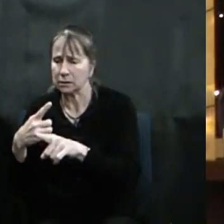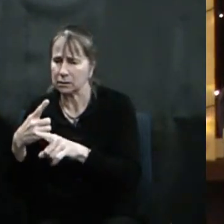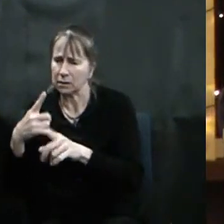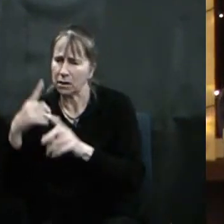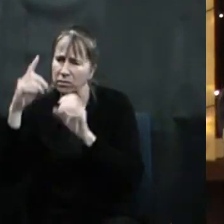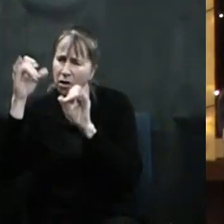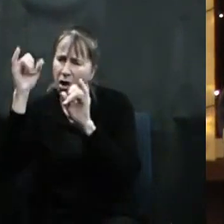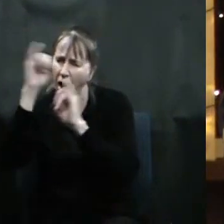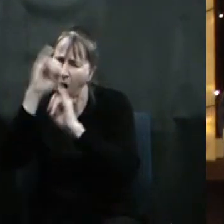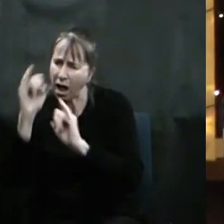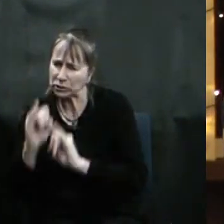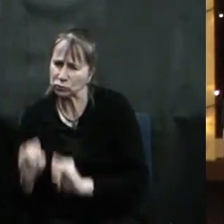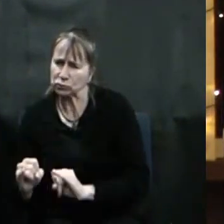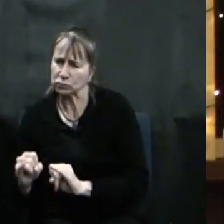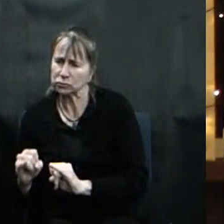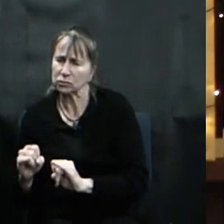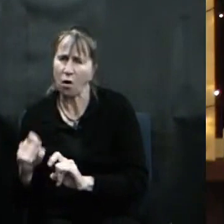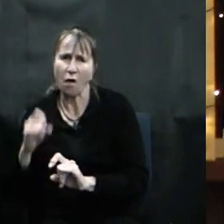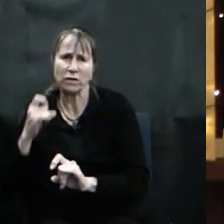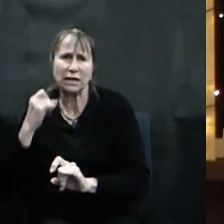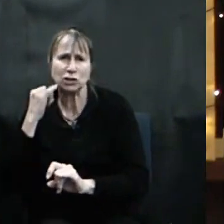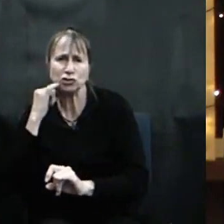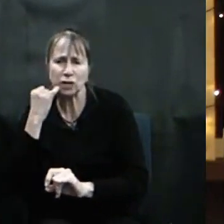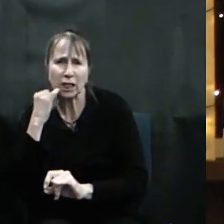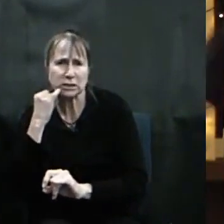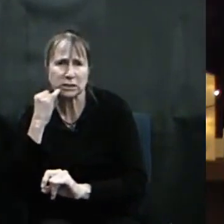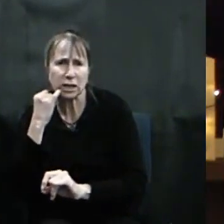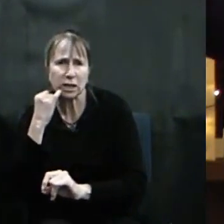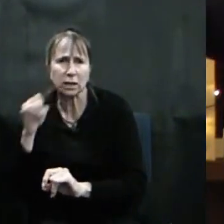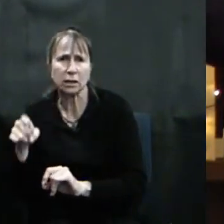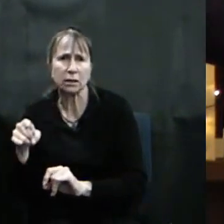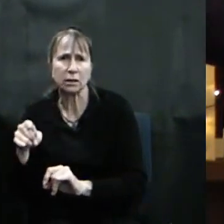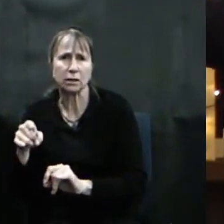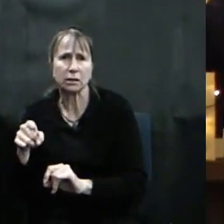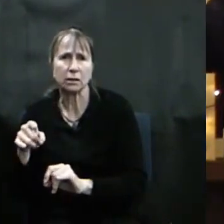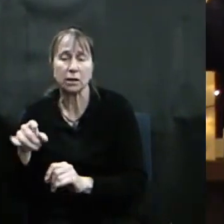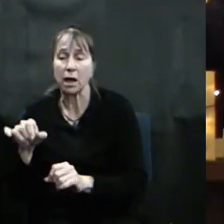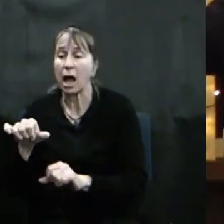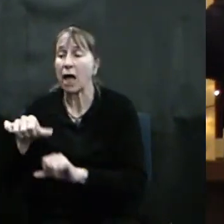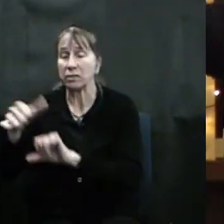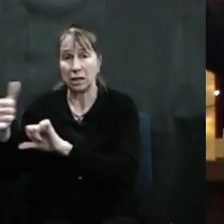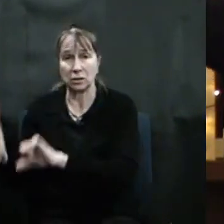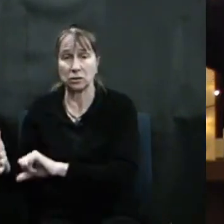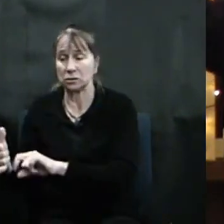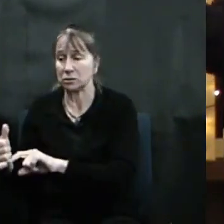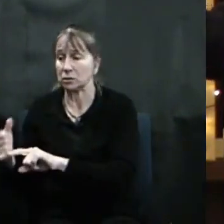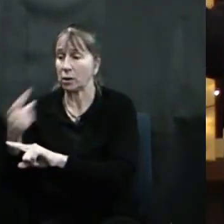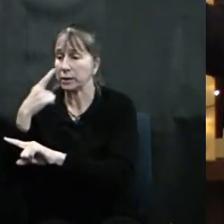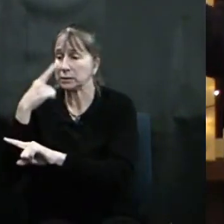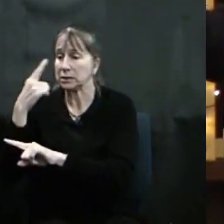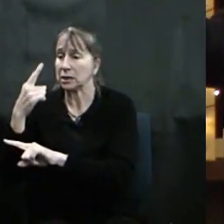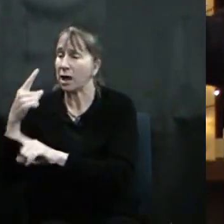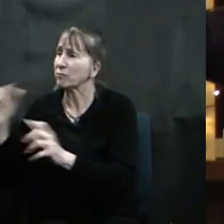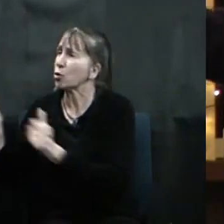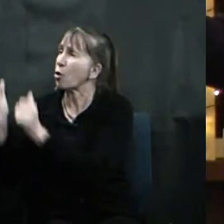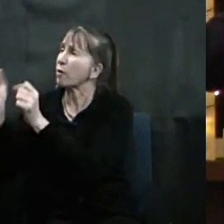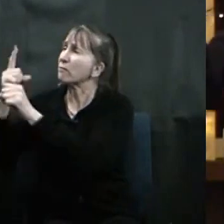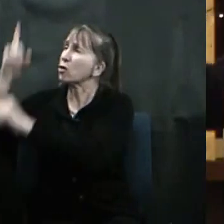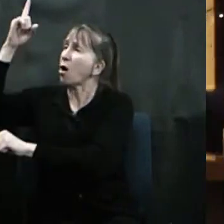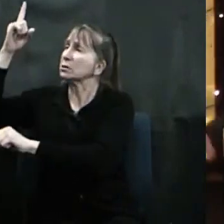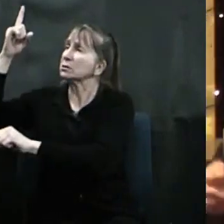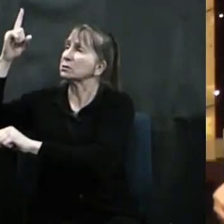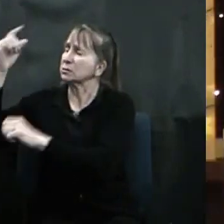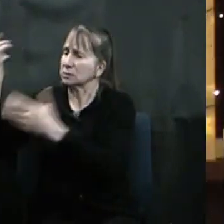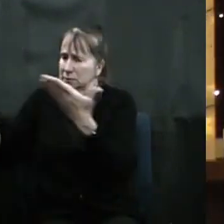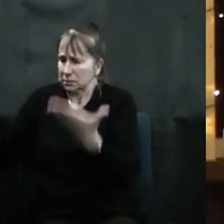or the image of jealousy, which provokes to jealousy. And on the other hand, in verse 4, he saw the glory of God of